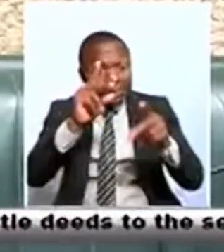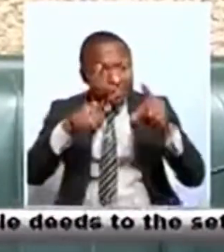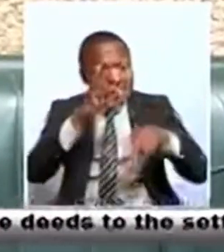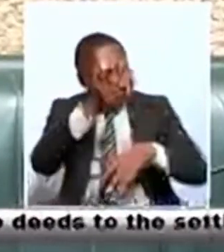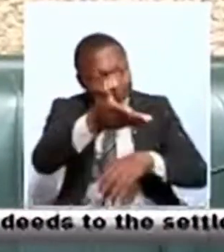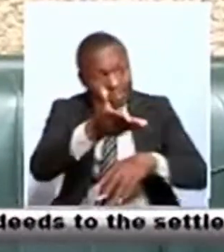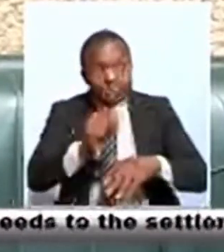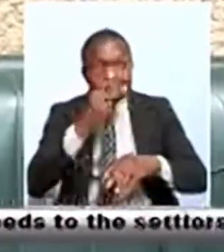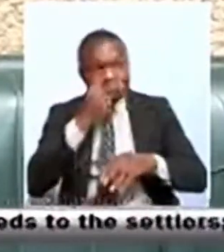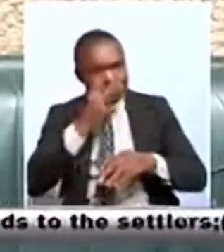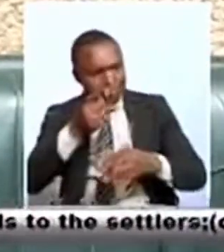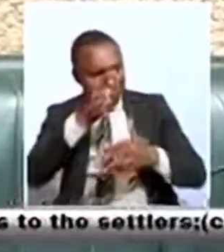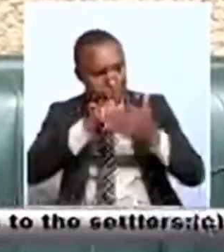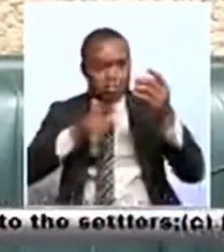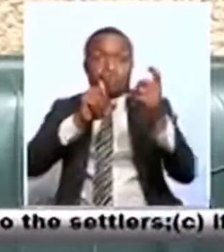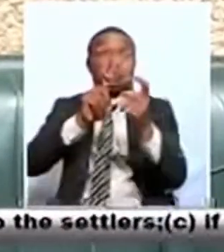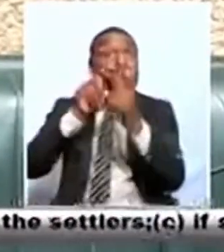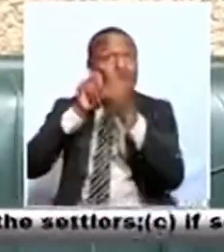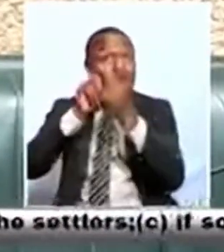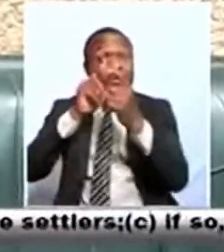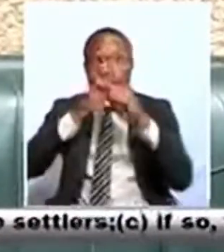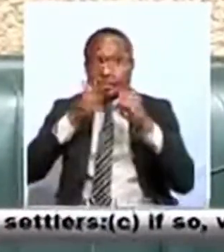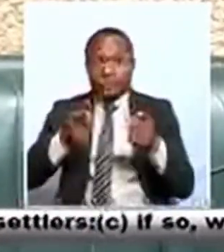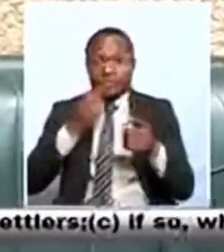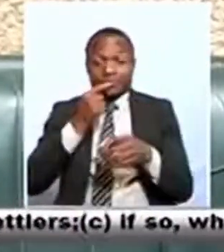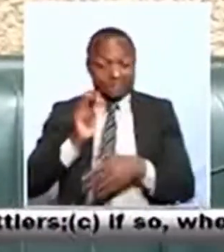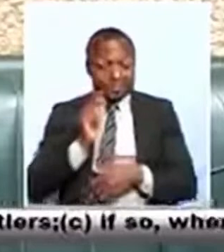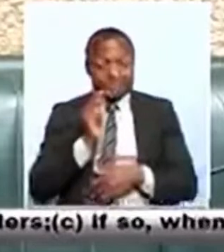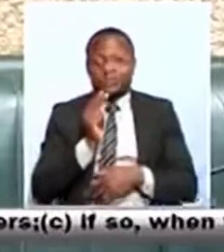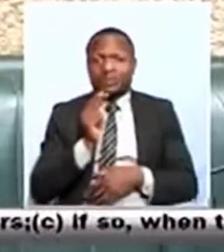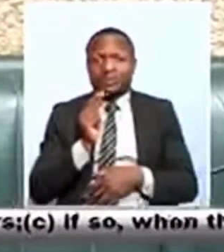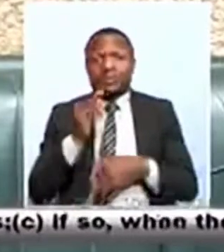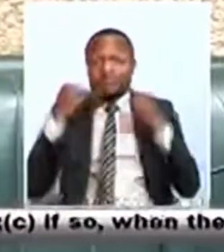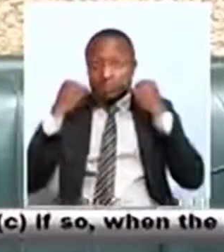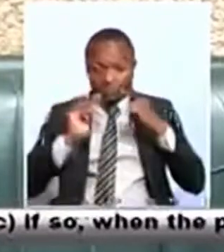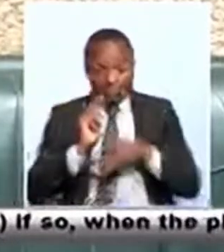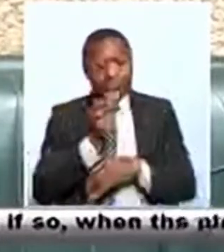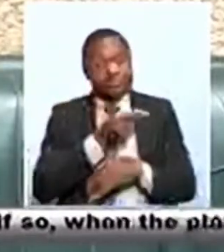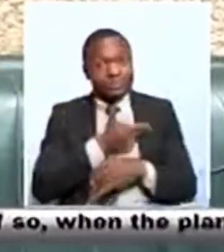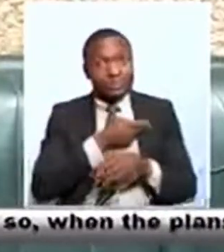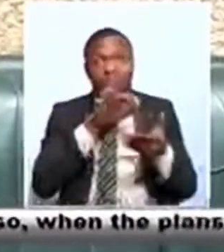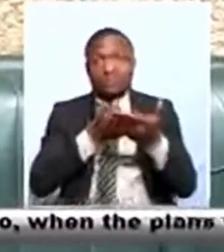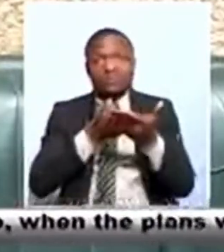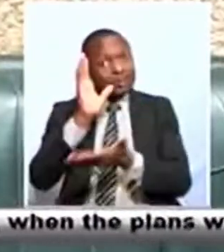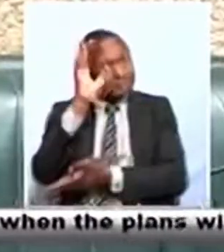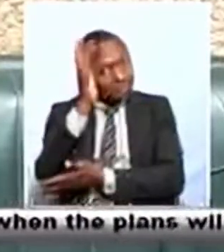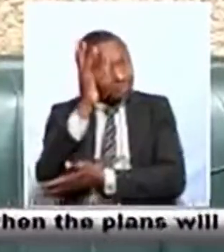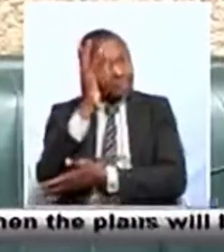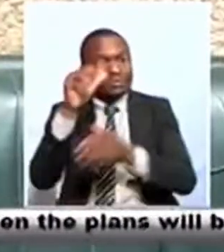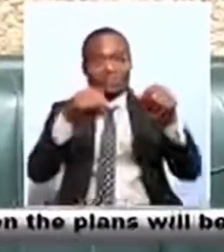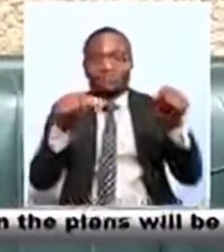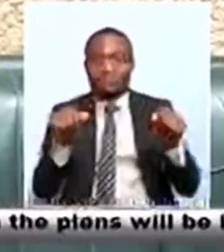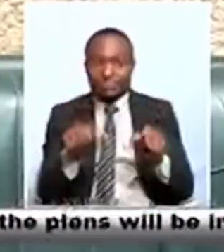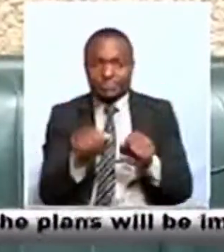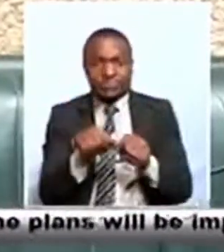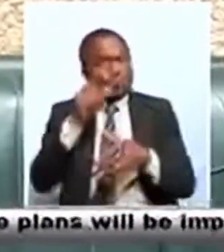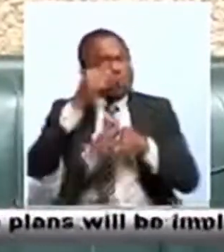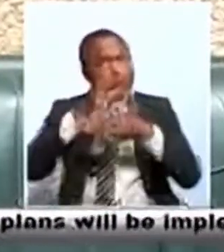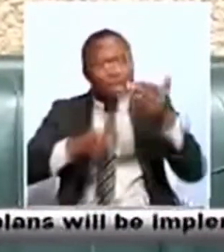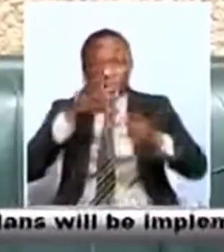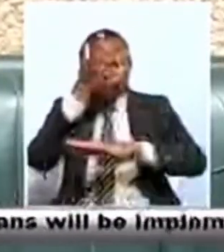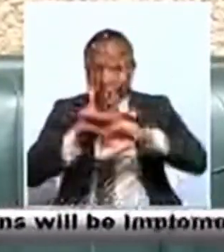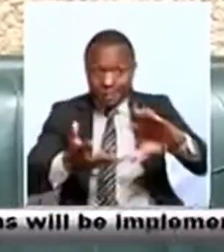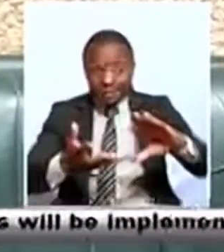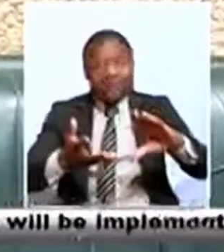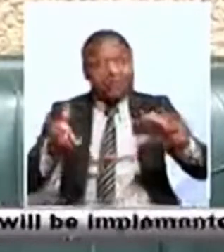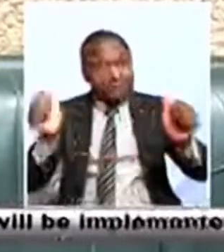to see what are the challenges, and here you've told us this is a forest reserve. What is so difficult with